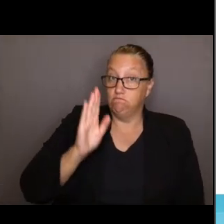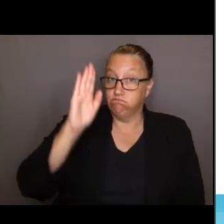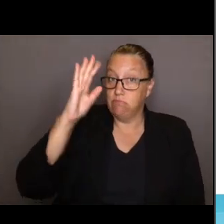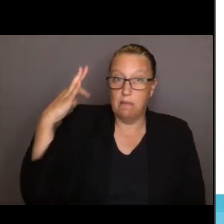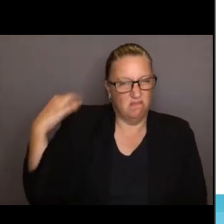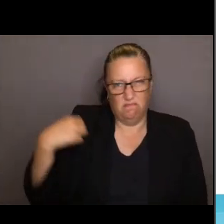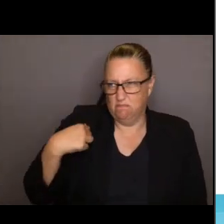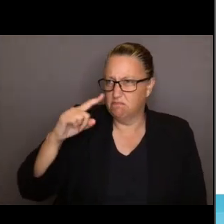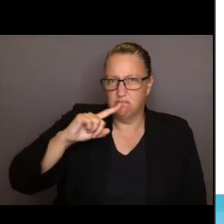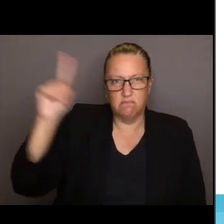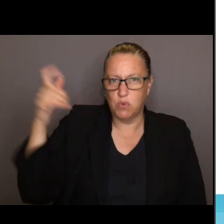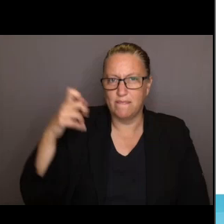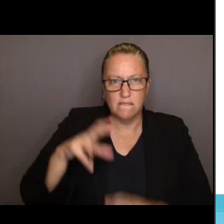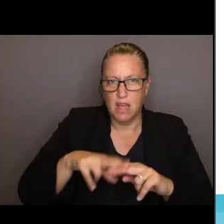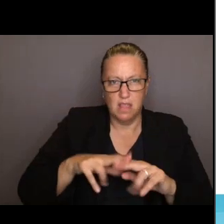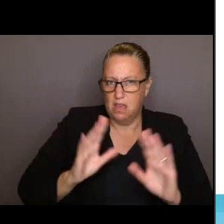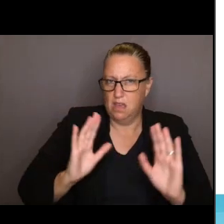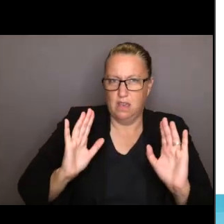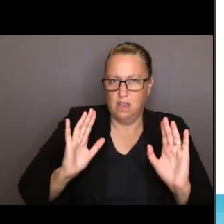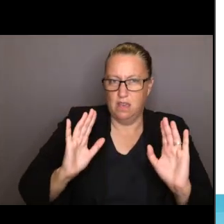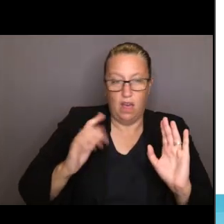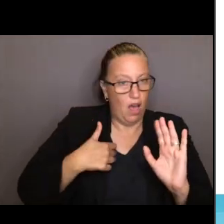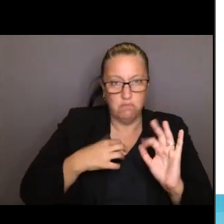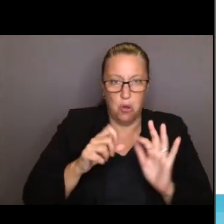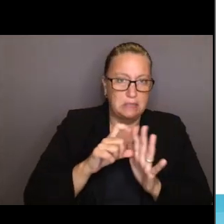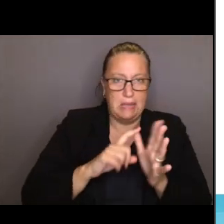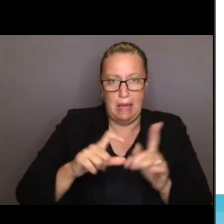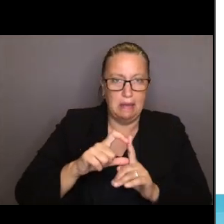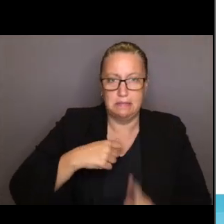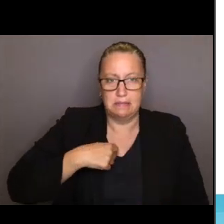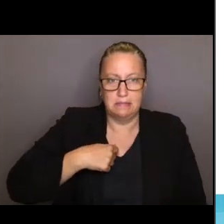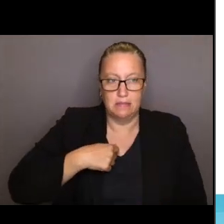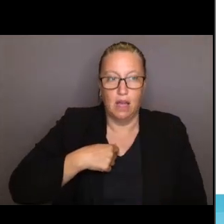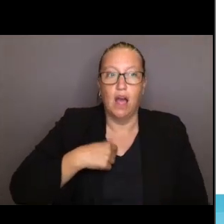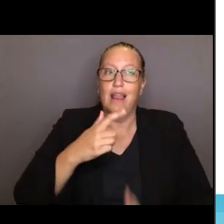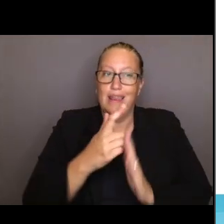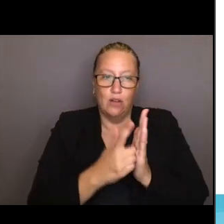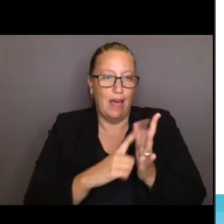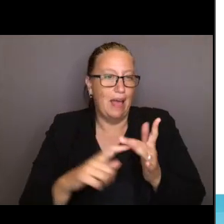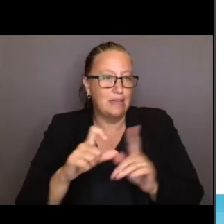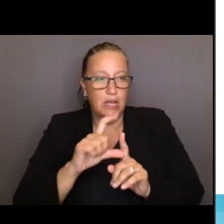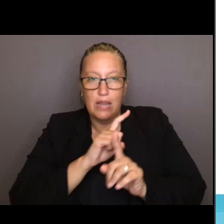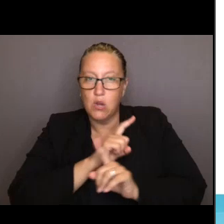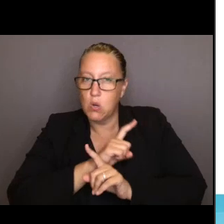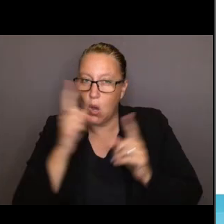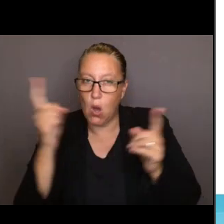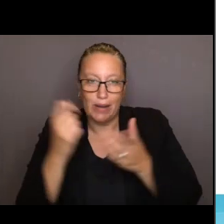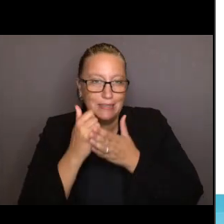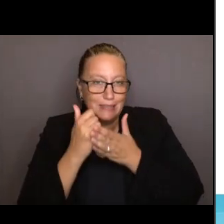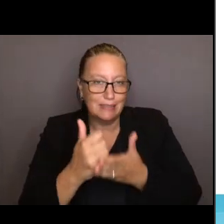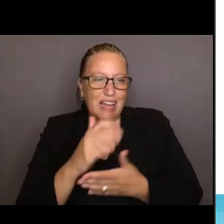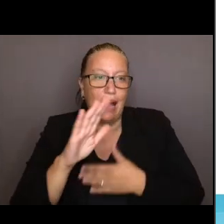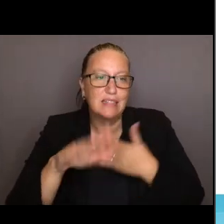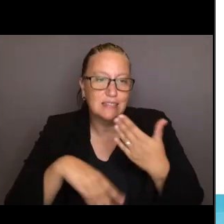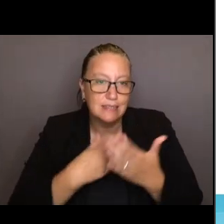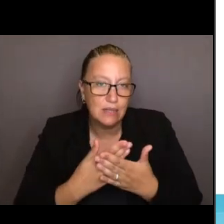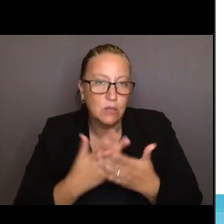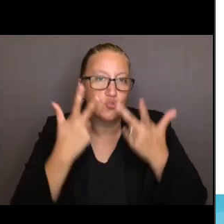father, so dad saying, I'm not dad, legal aid cannot assist unless there's an adequate